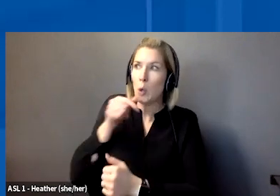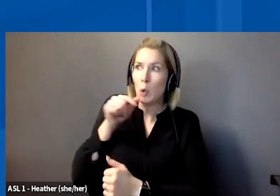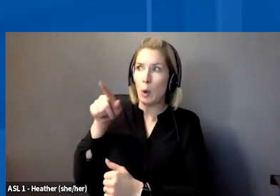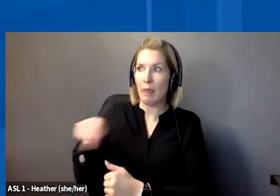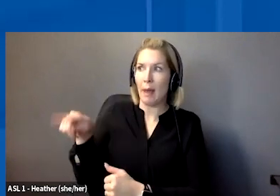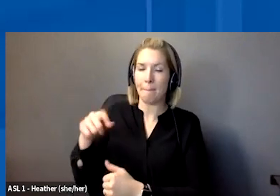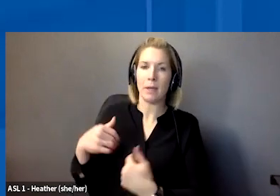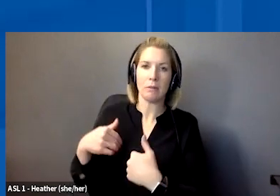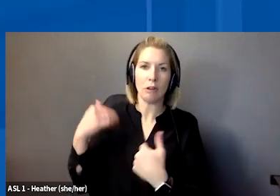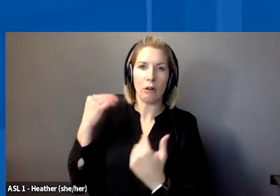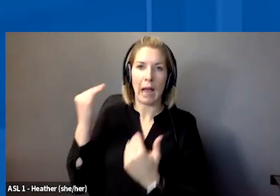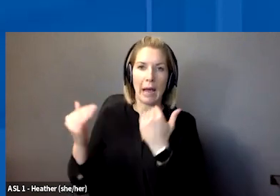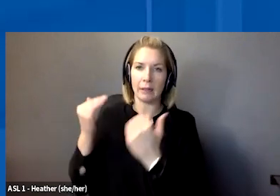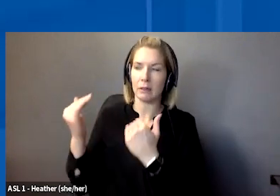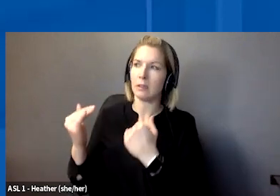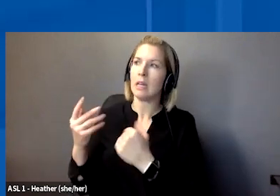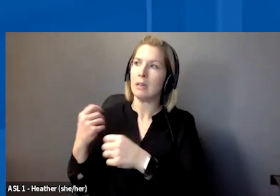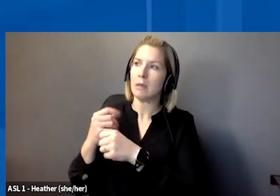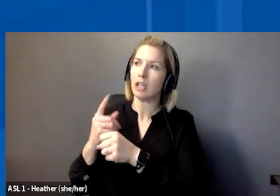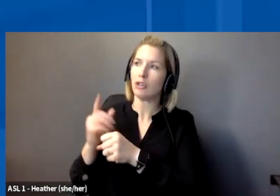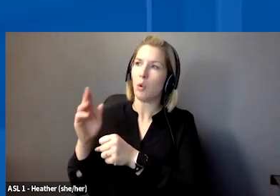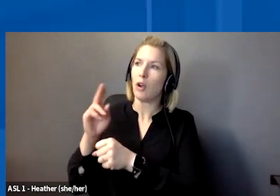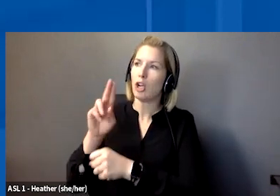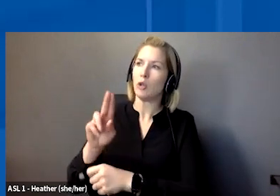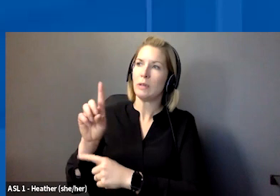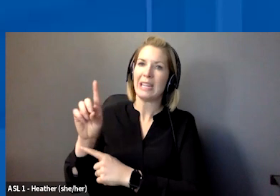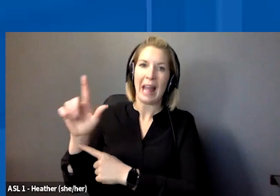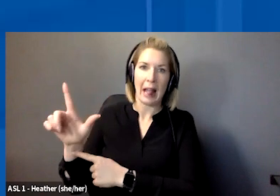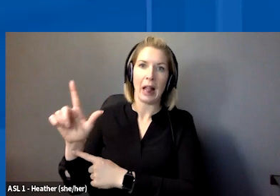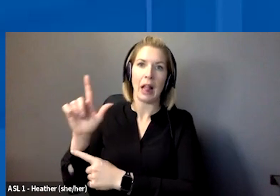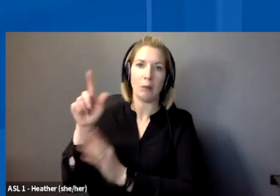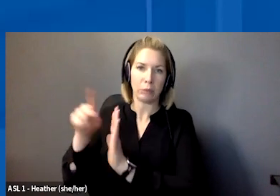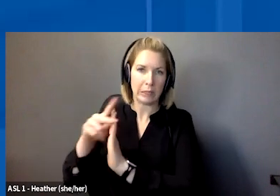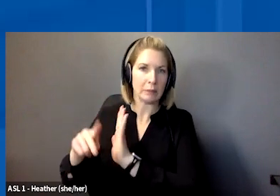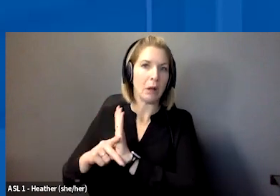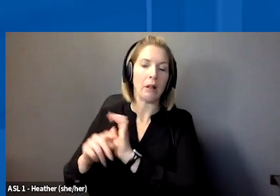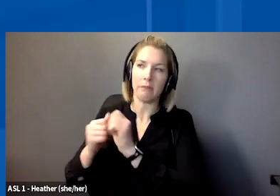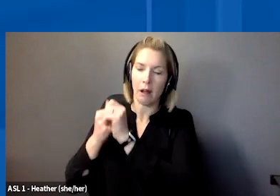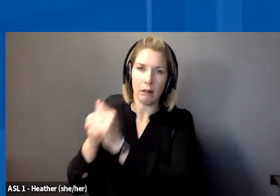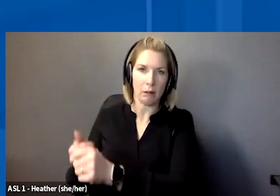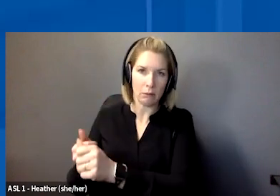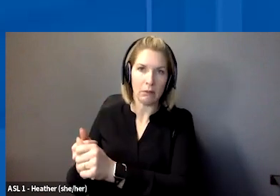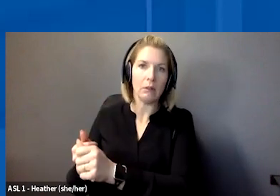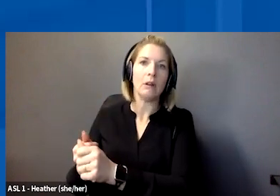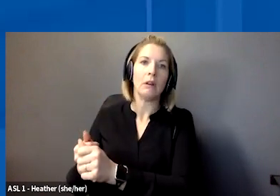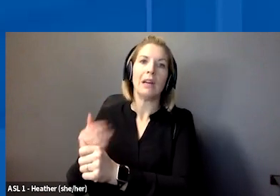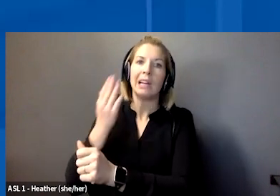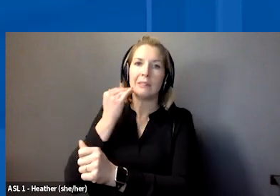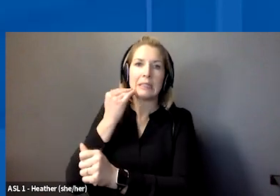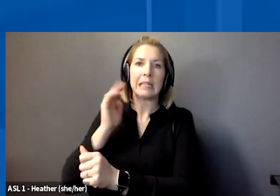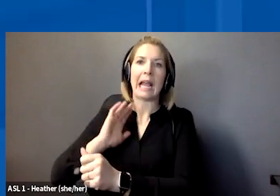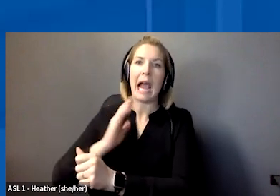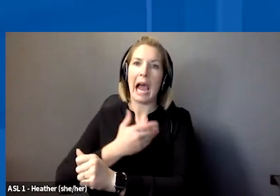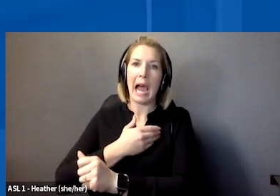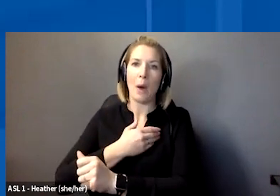that the surveys were in accordance with universal design principles. Our full protocol was recently published in the peer-reviewed